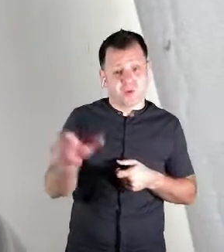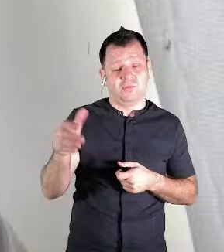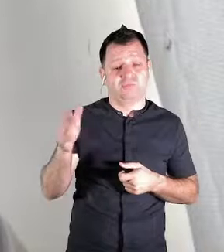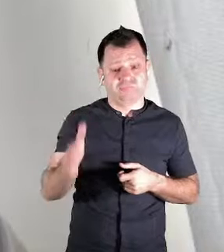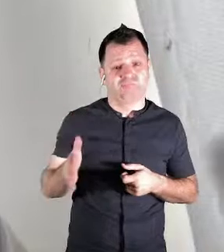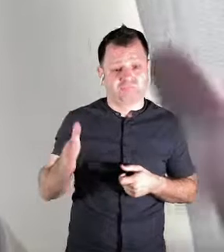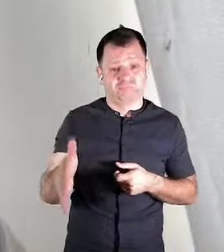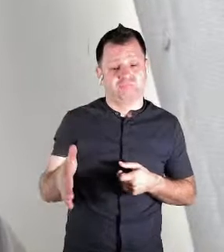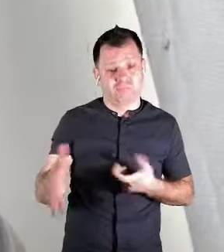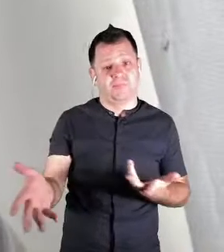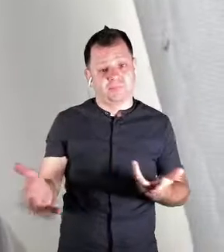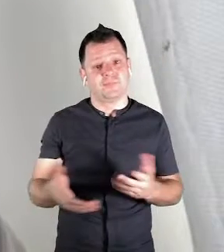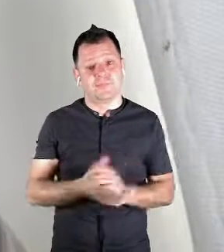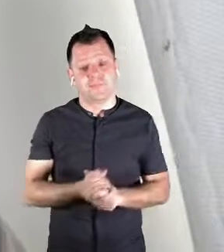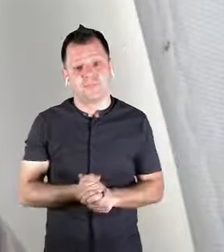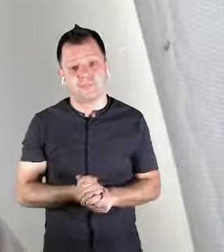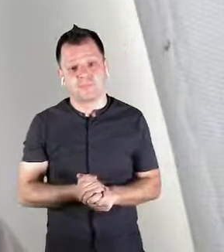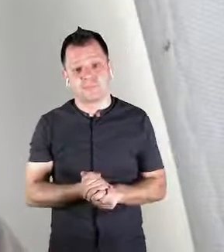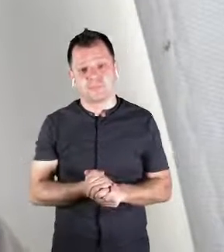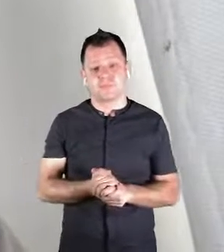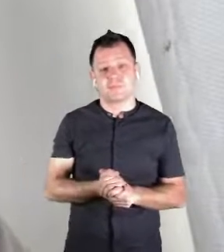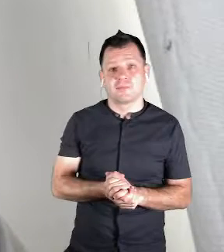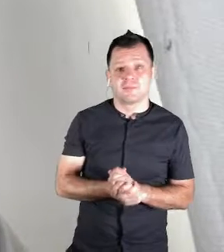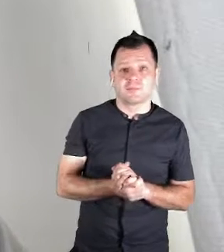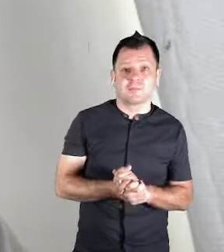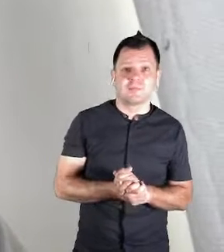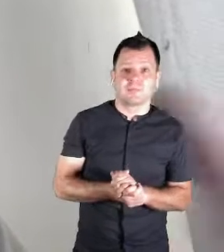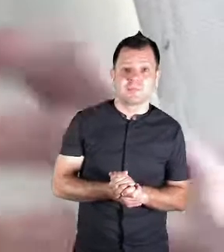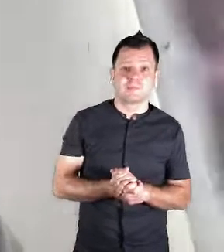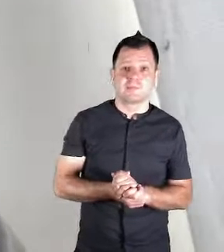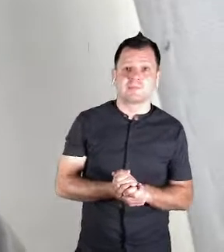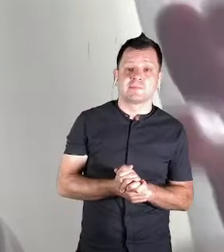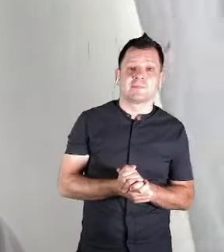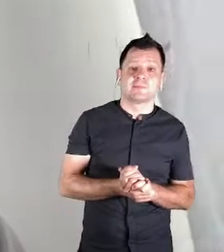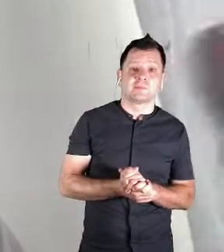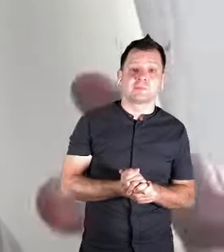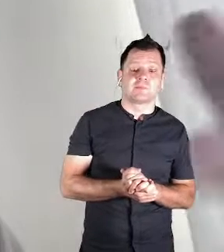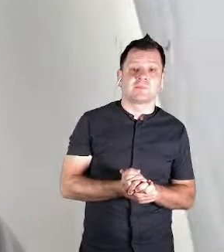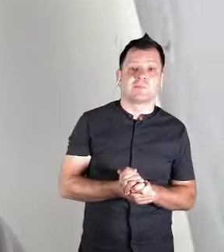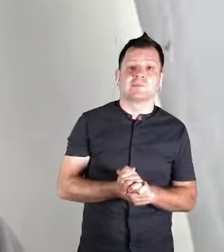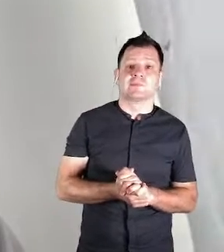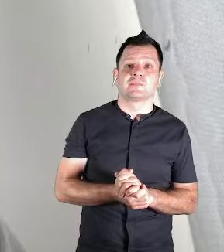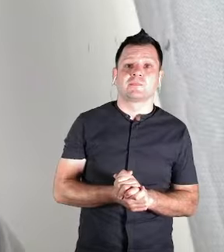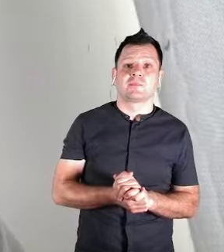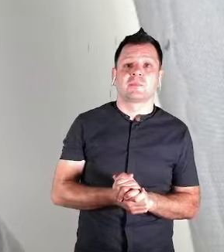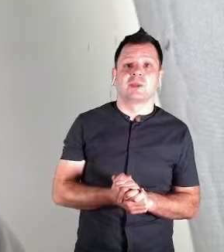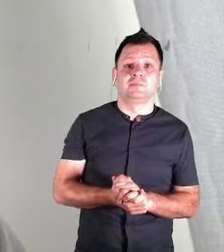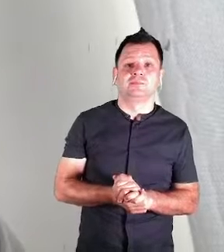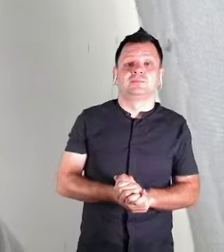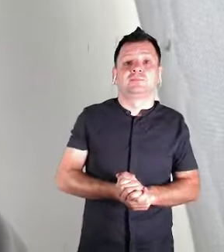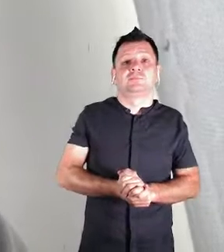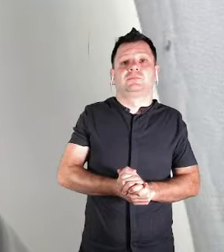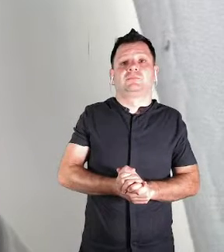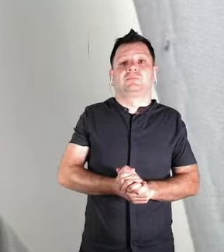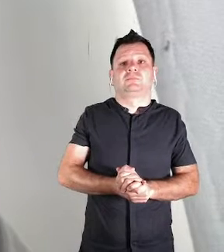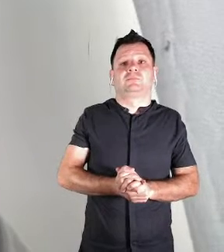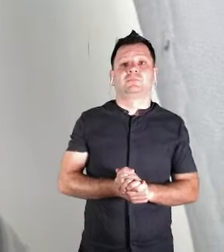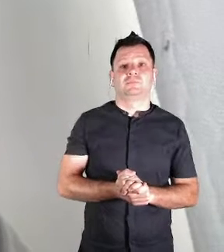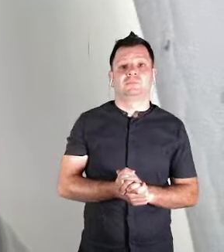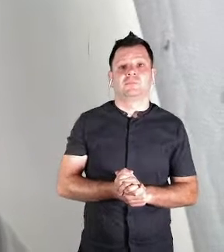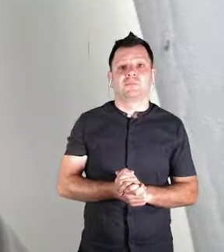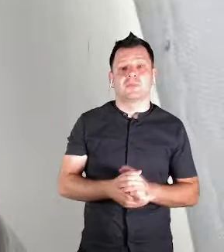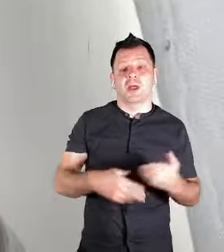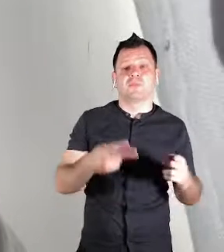almost like cathedrals, some of them, but people cannot see them really because they are so scattered, and that's also the case with